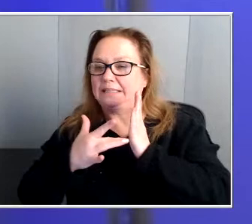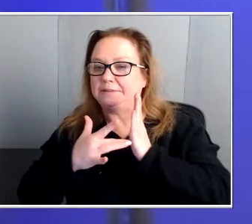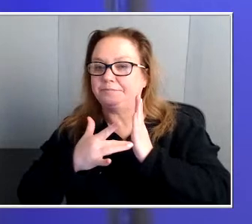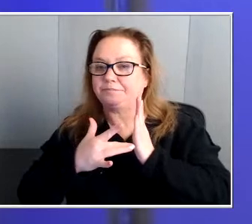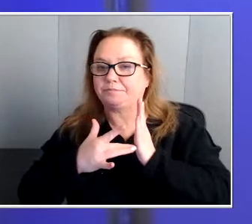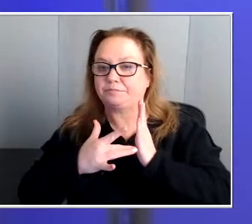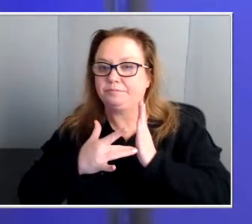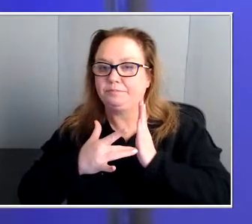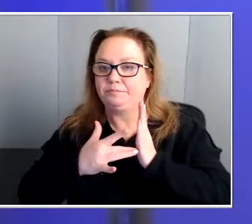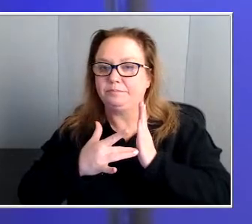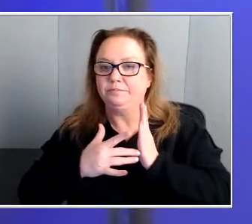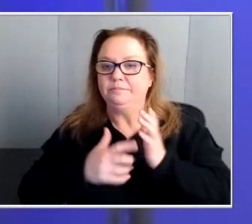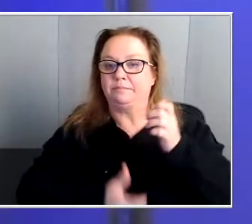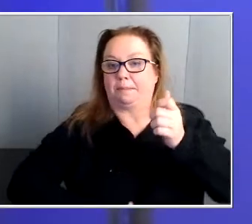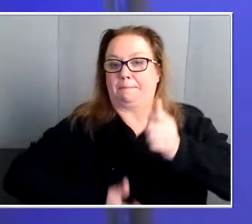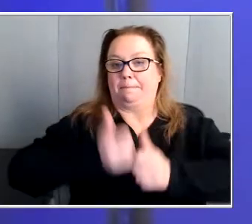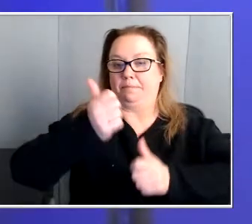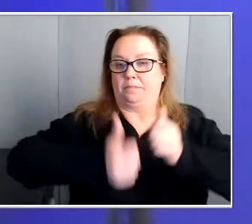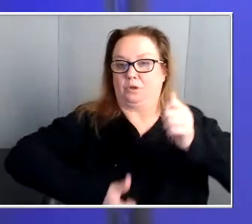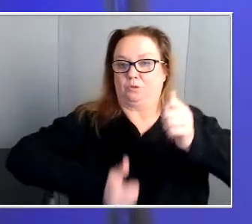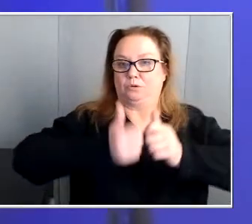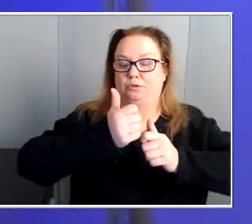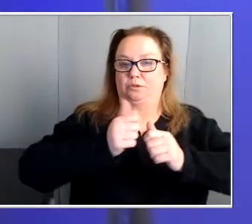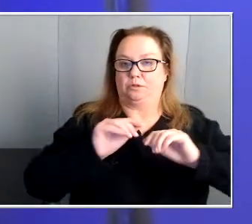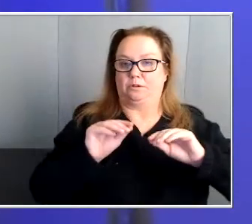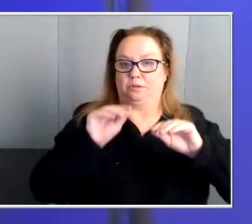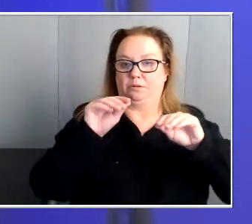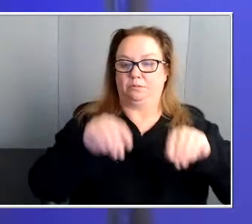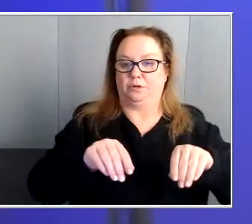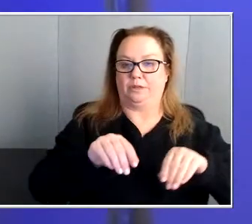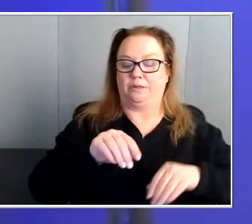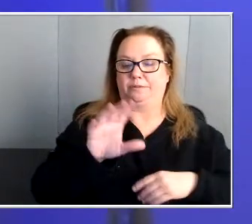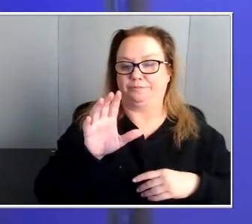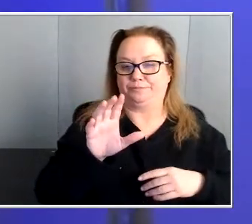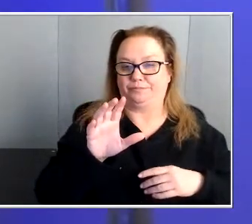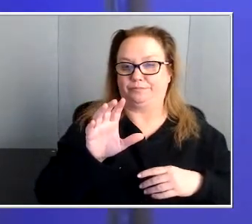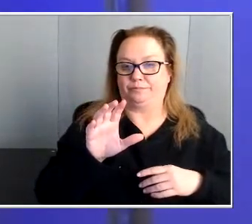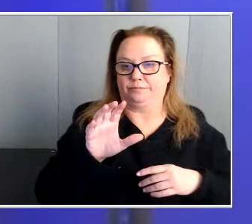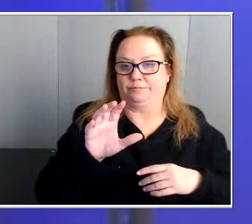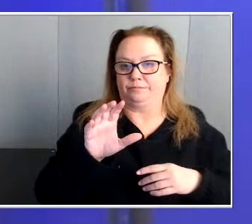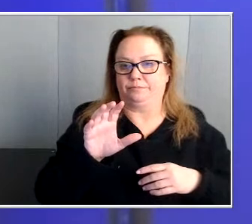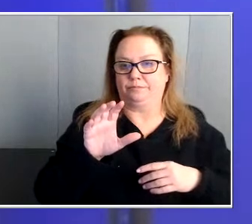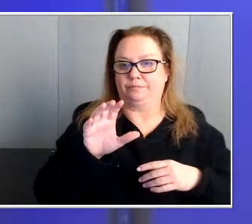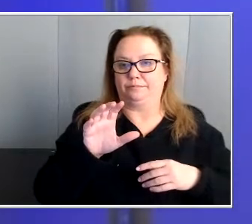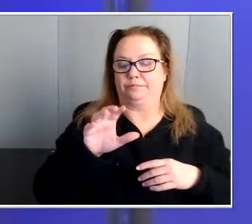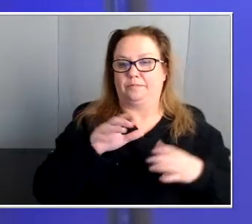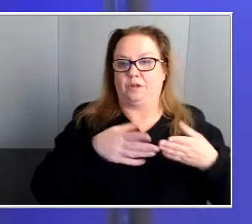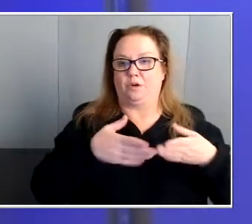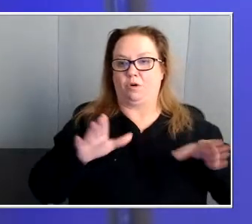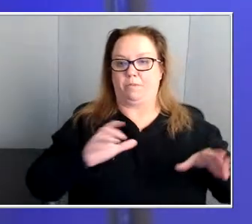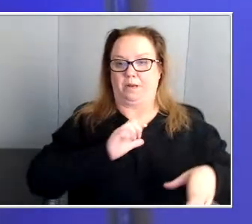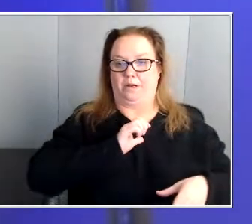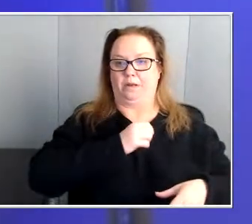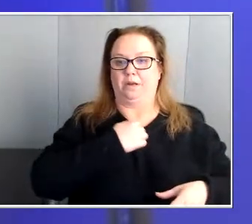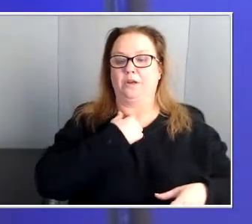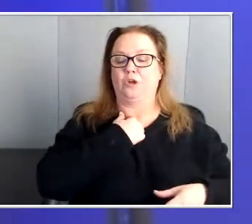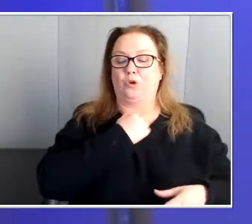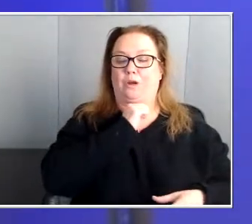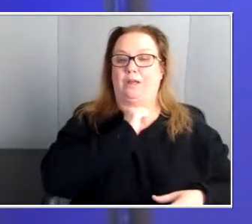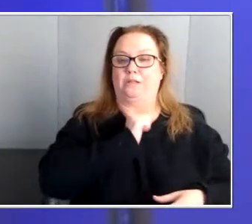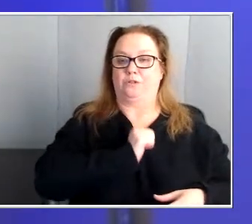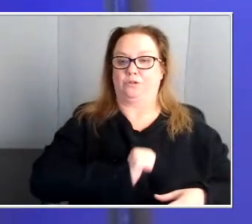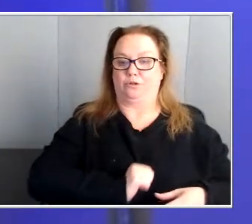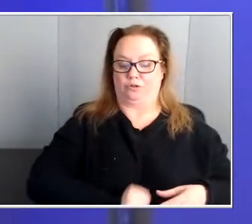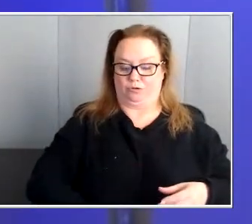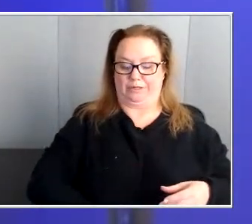would say that the majority of them are put in through a full sternotomy. Tell us what that is. That's when you open up the chest. That's the incision from basically here to